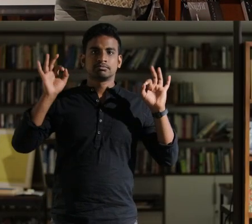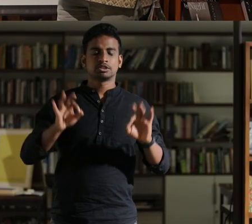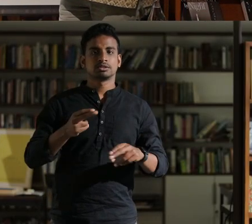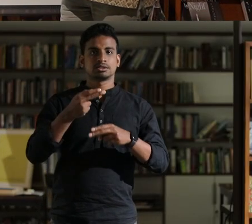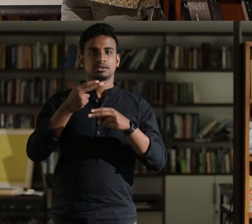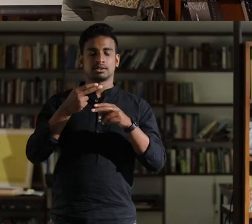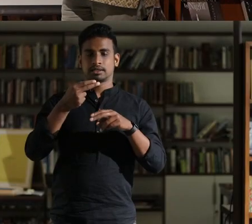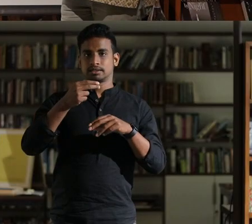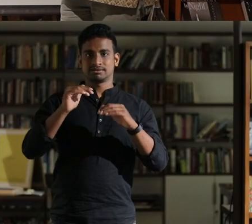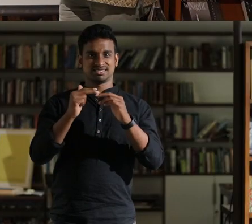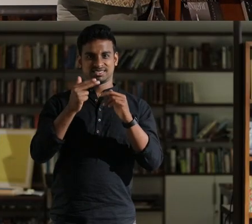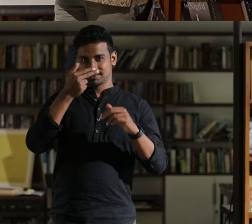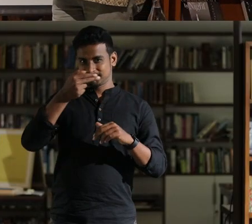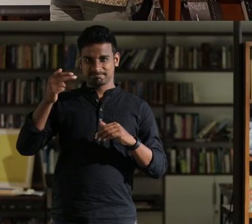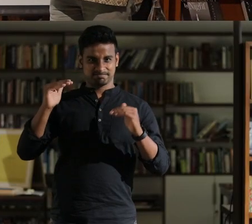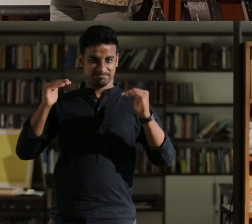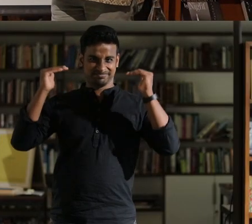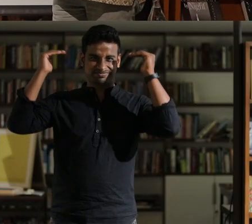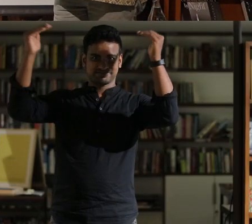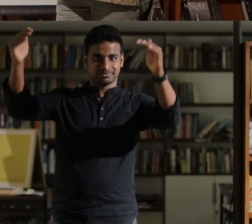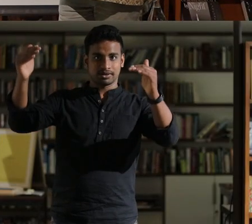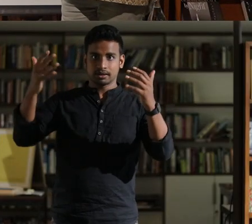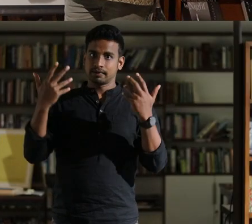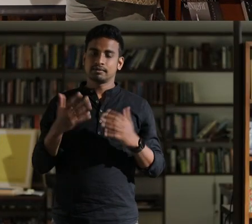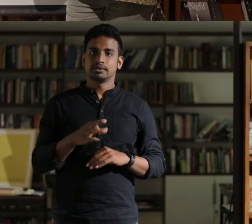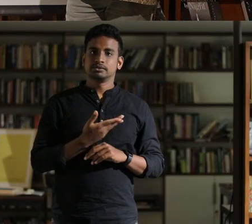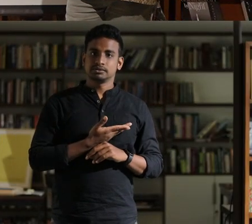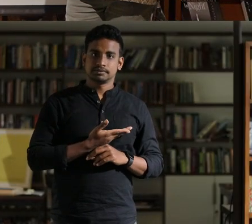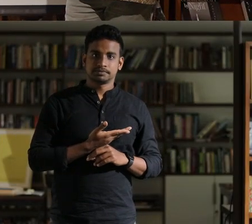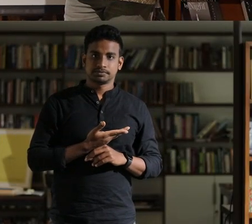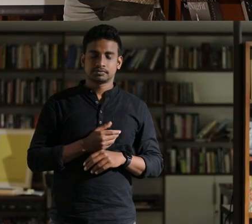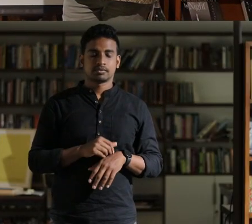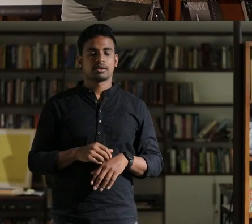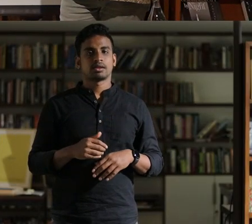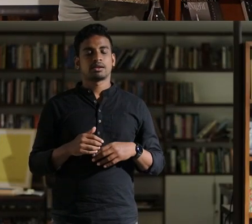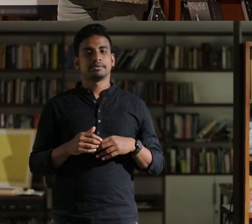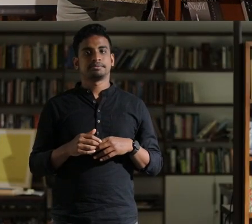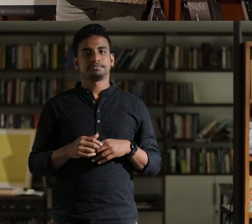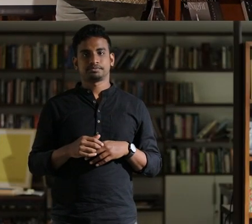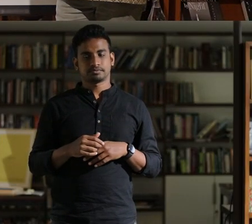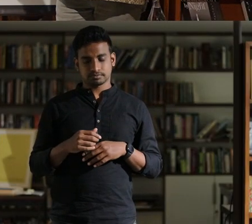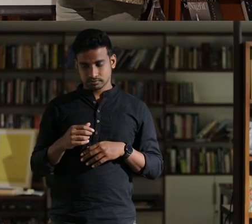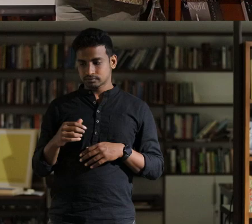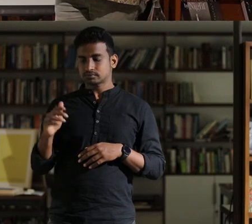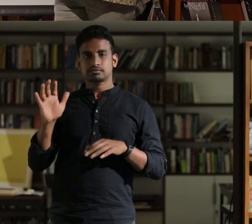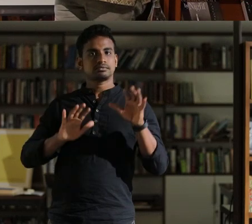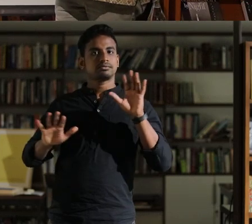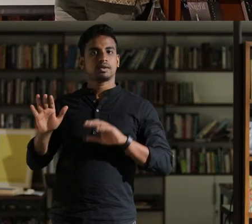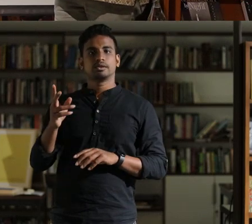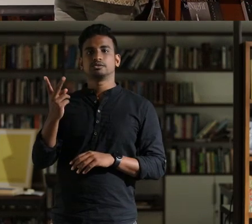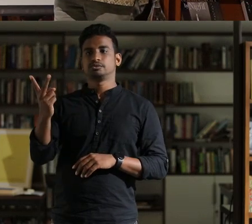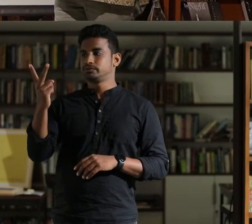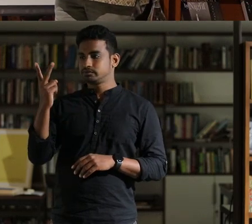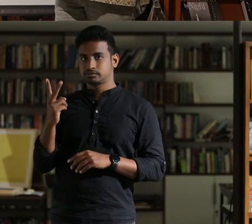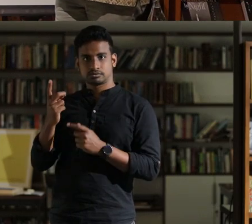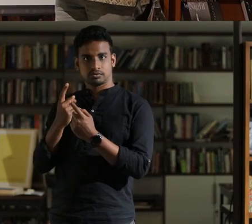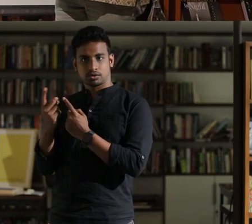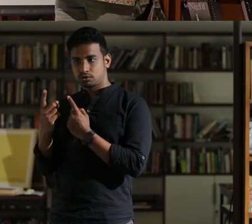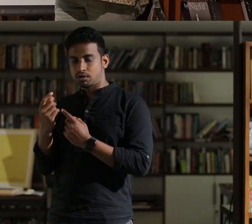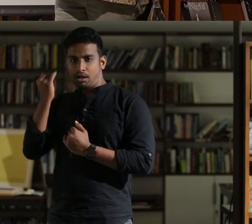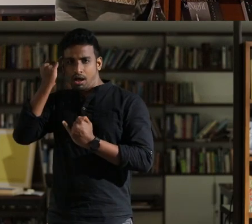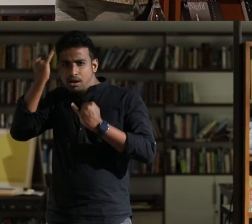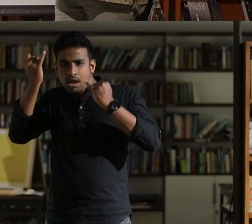this. So we tried to talk to two sets of performers, one a very innovative